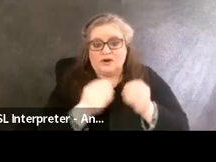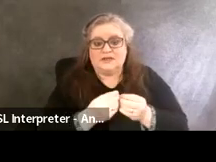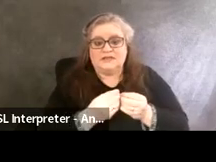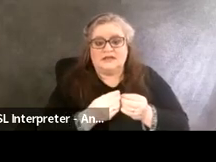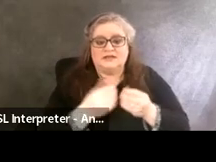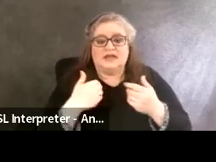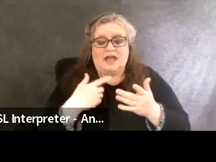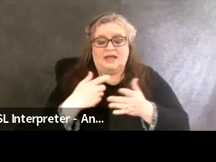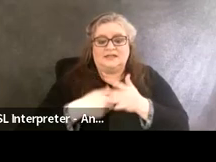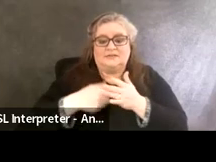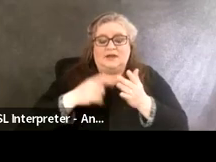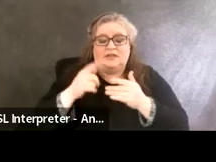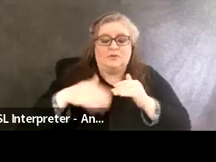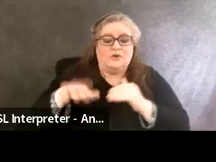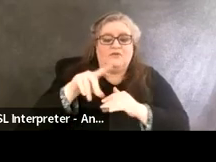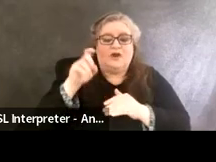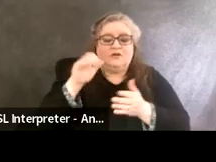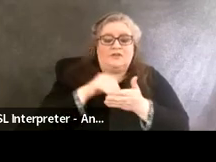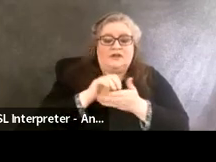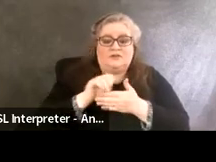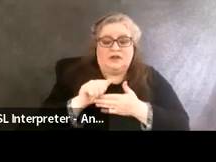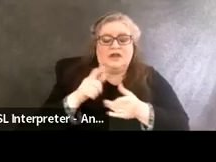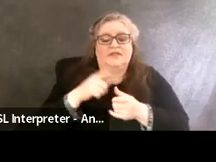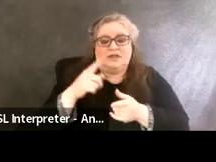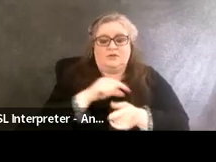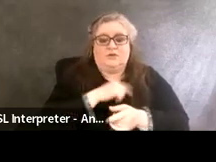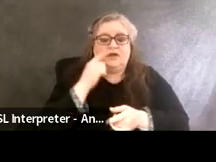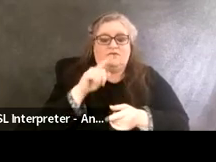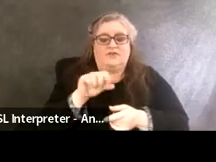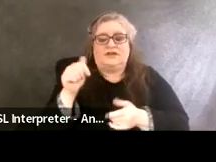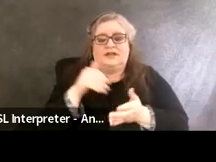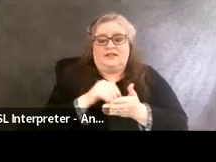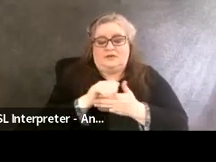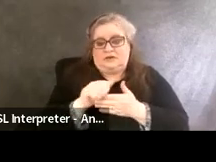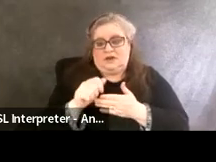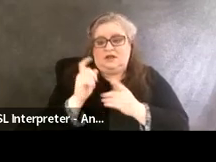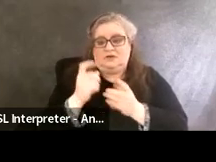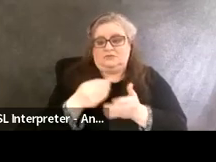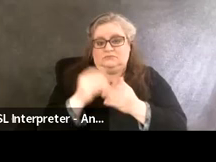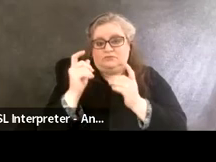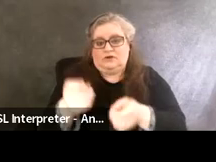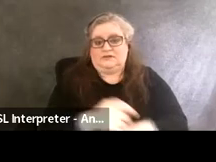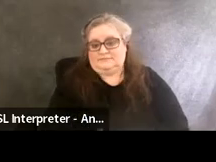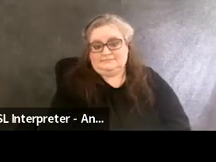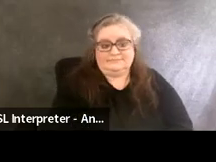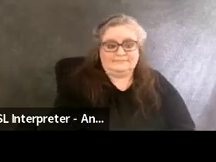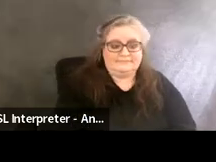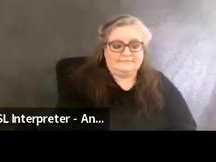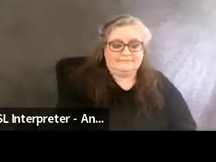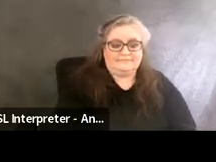has expenses that were more than 100,000, then you would qualify for the $10,000 grant.